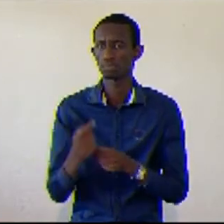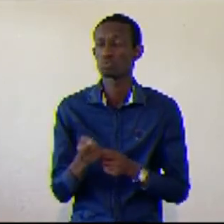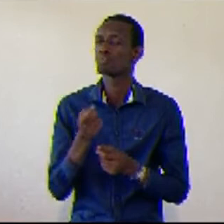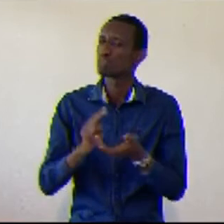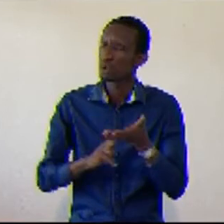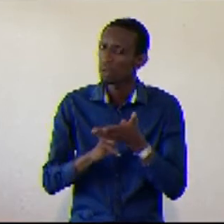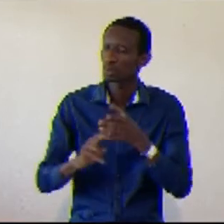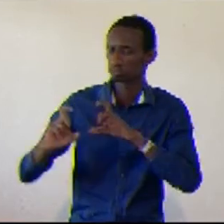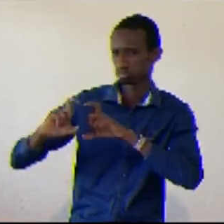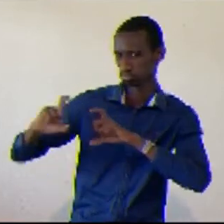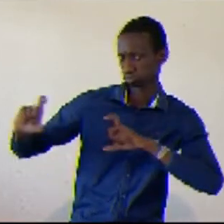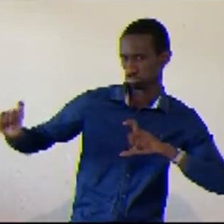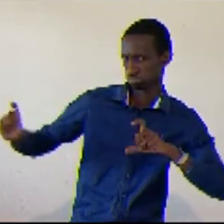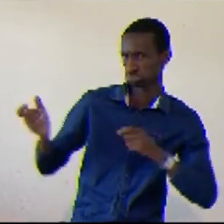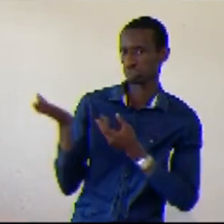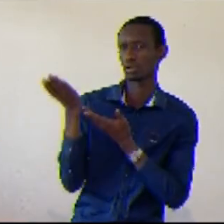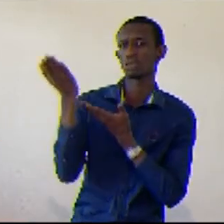formula,